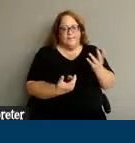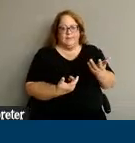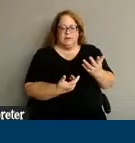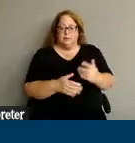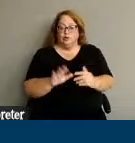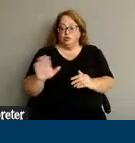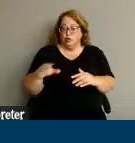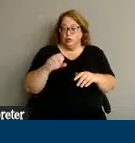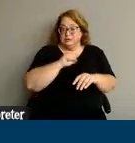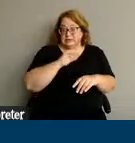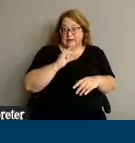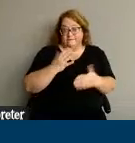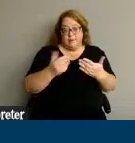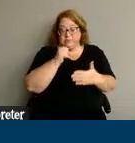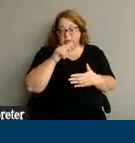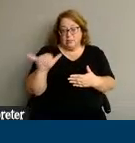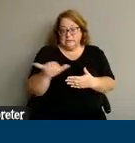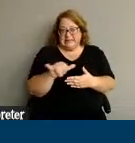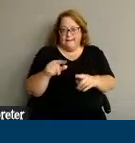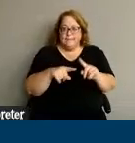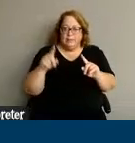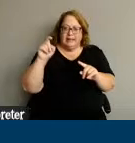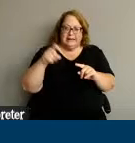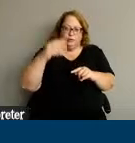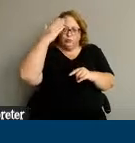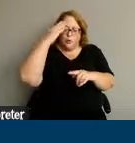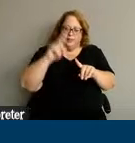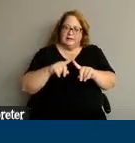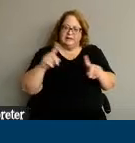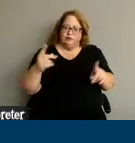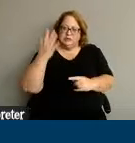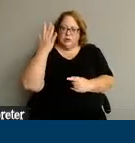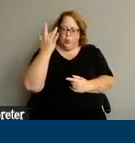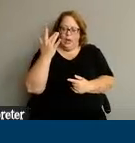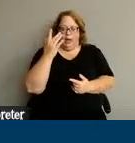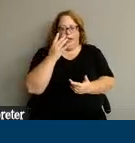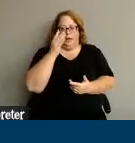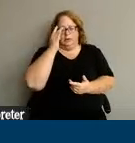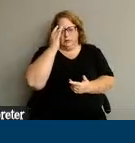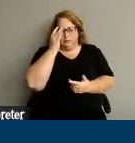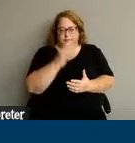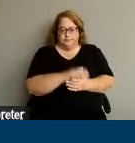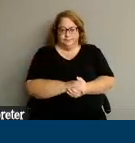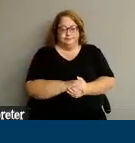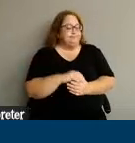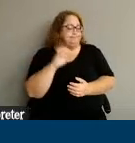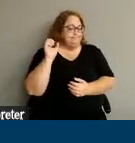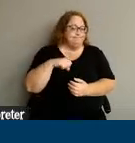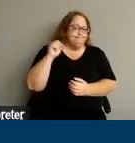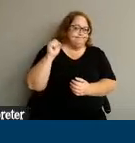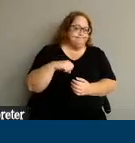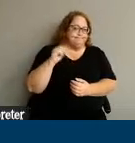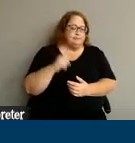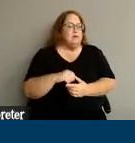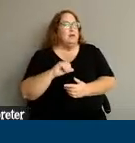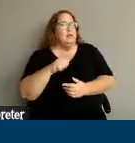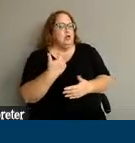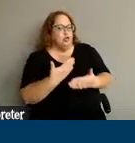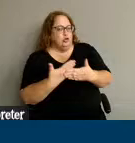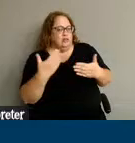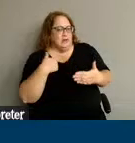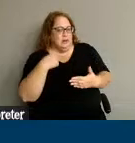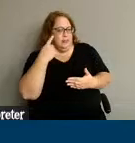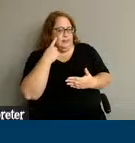Your staff may not, but they need to know the difference and why that's allowed, and so forth. And the other thing, I